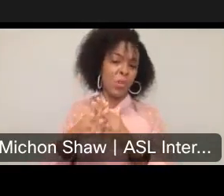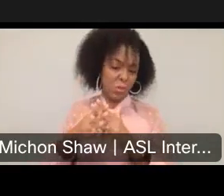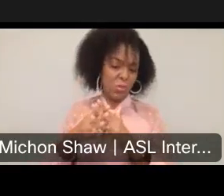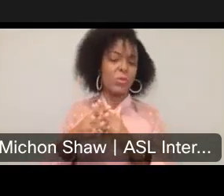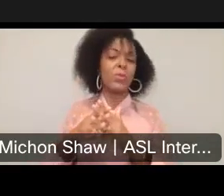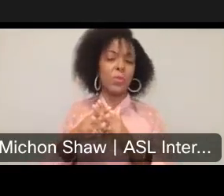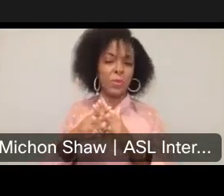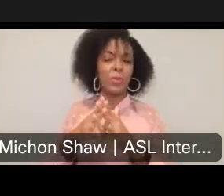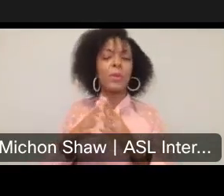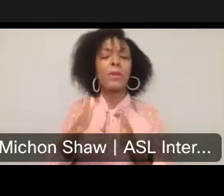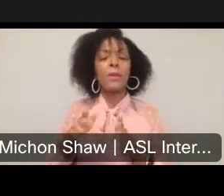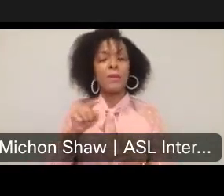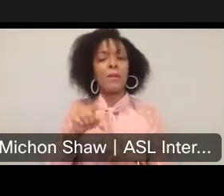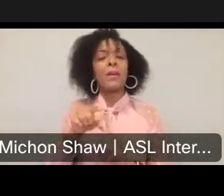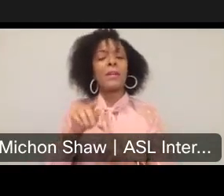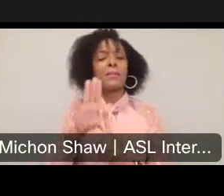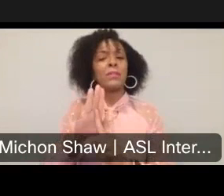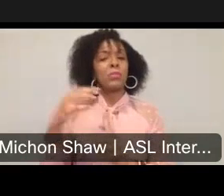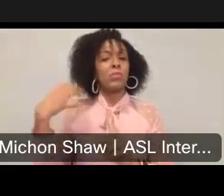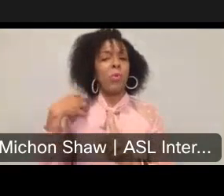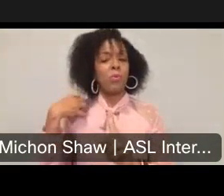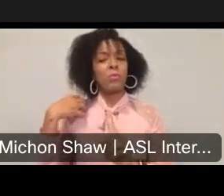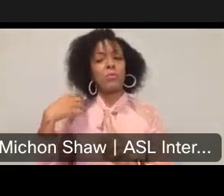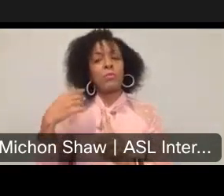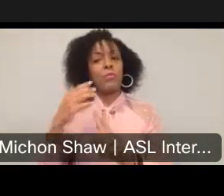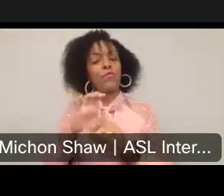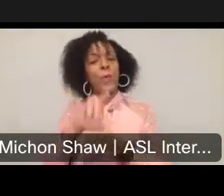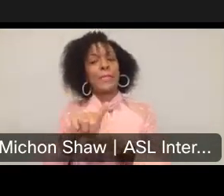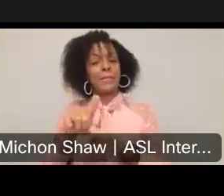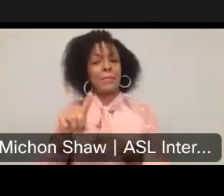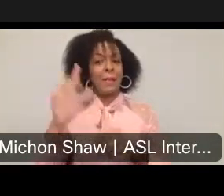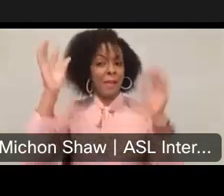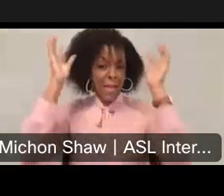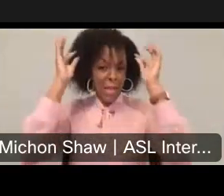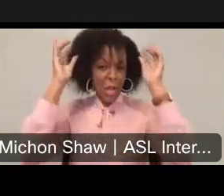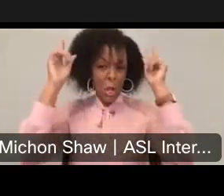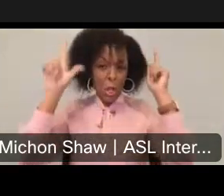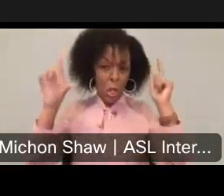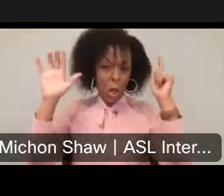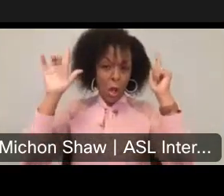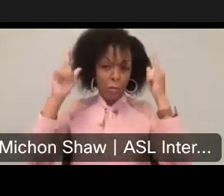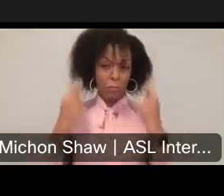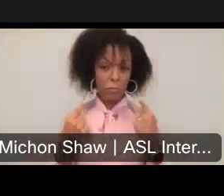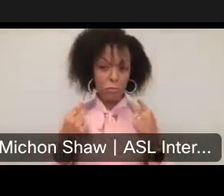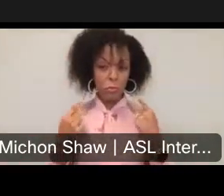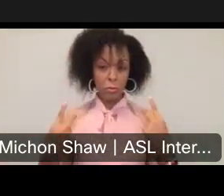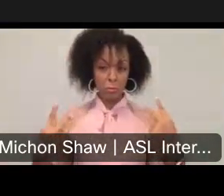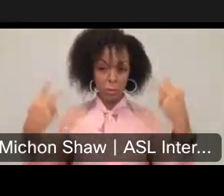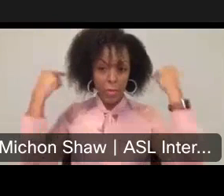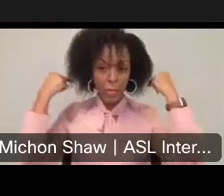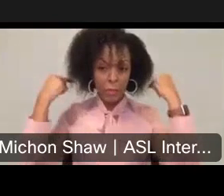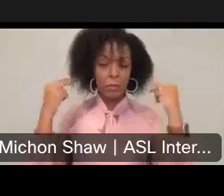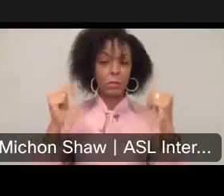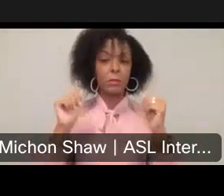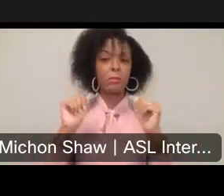off in front of everyone in order for him to participate in this wrestling match. What went through your mind when you